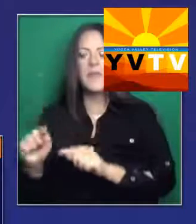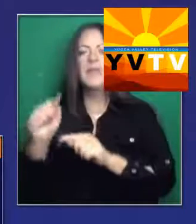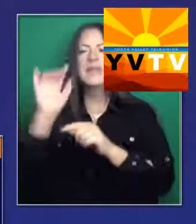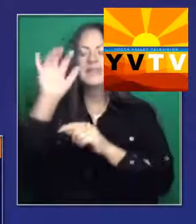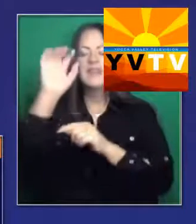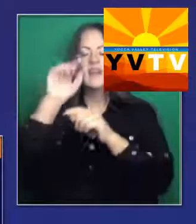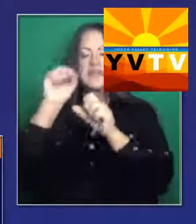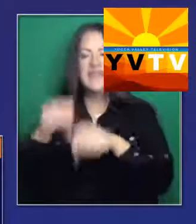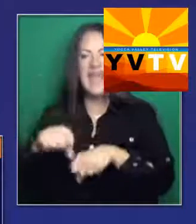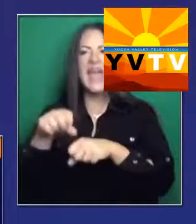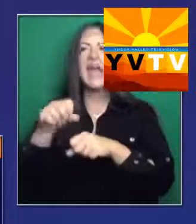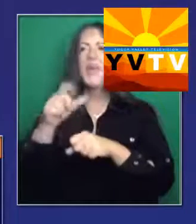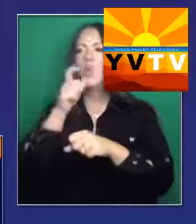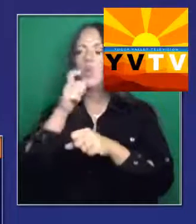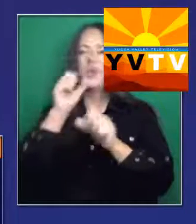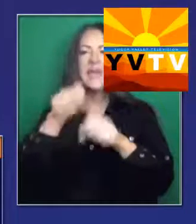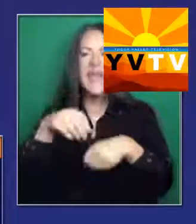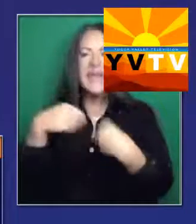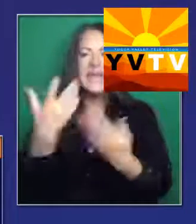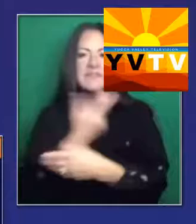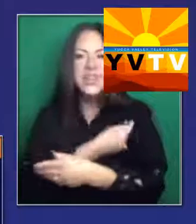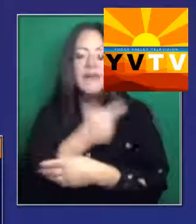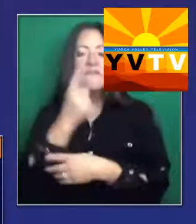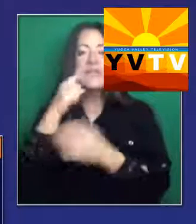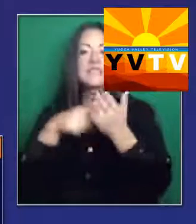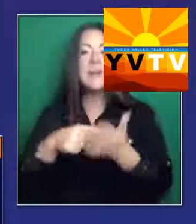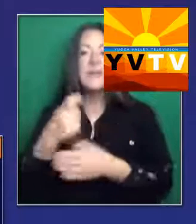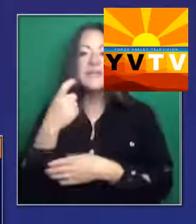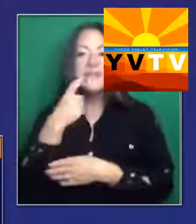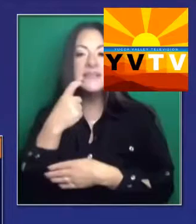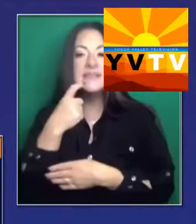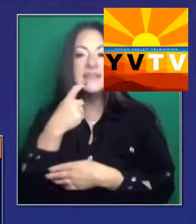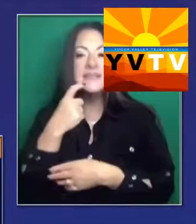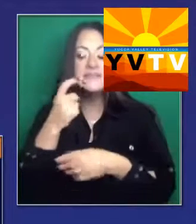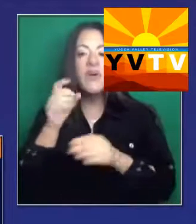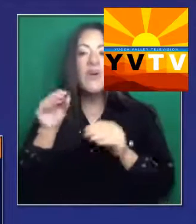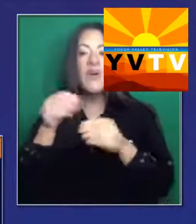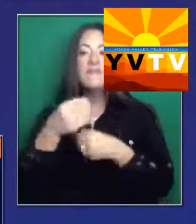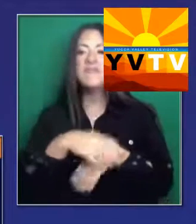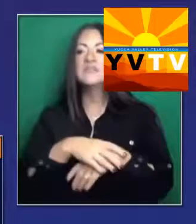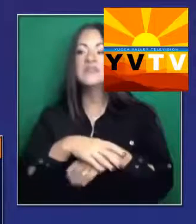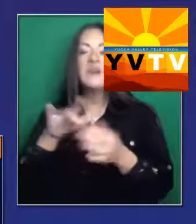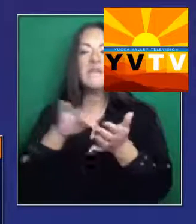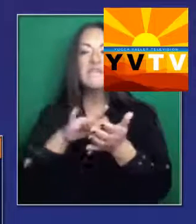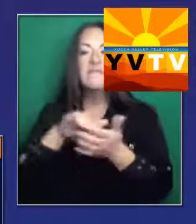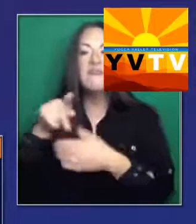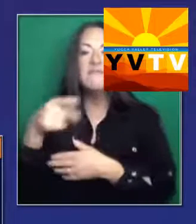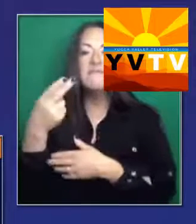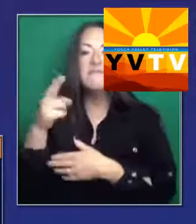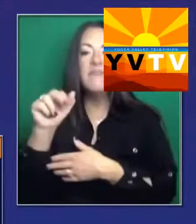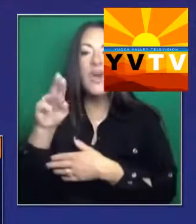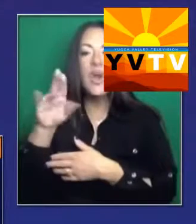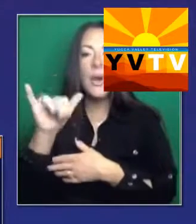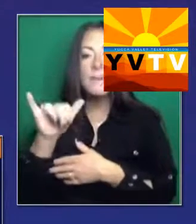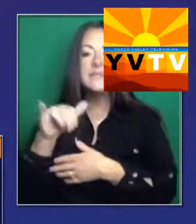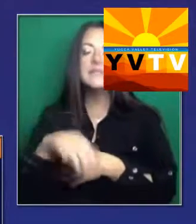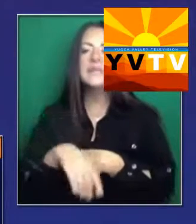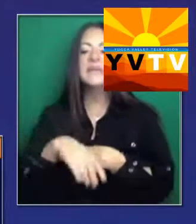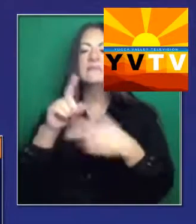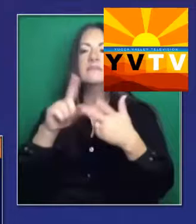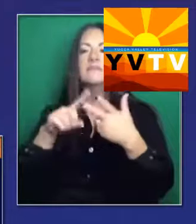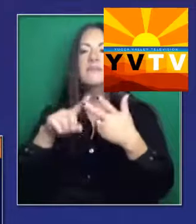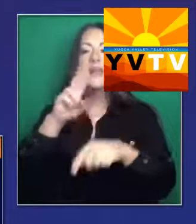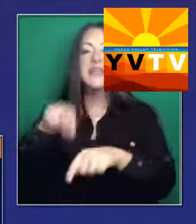Dental administration, so dentists administering the vaccine, the pharmacy techs, National Guard, more of our National Guard